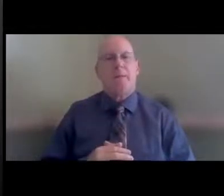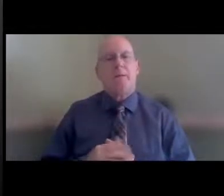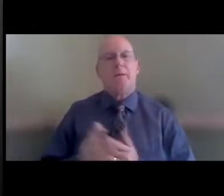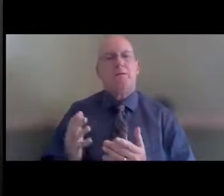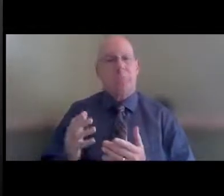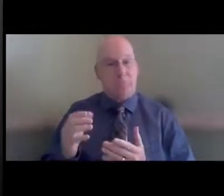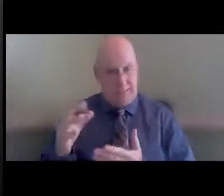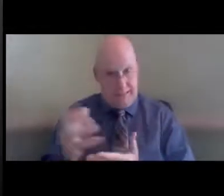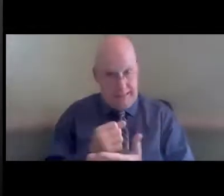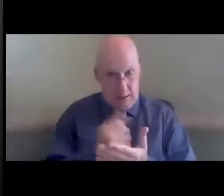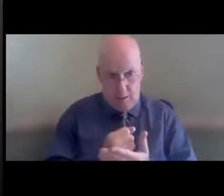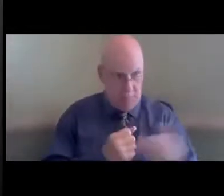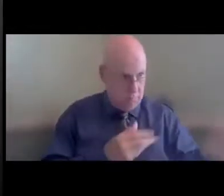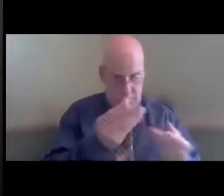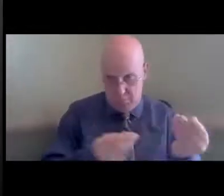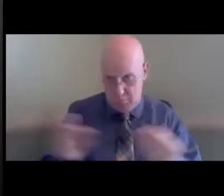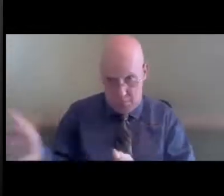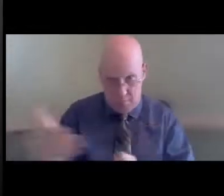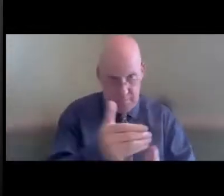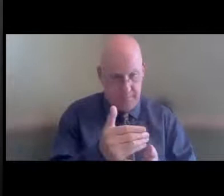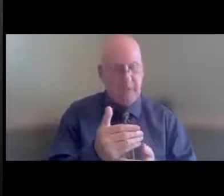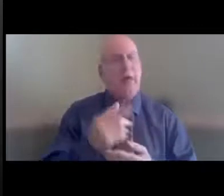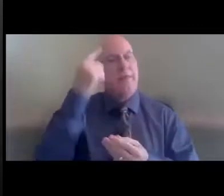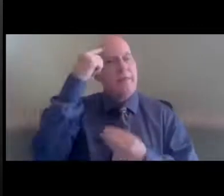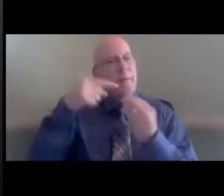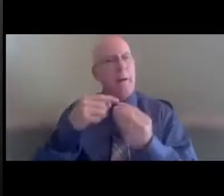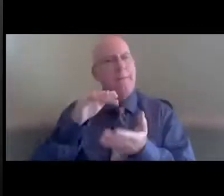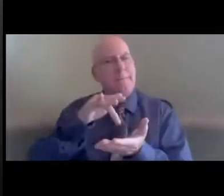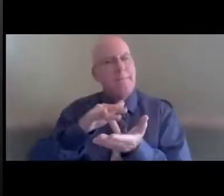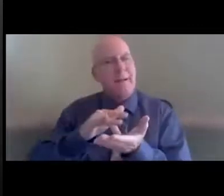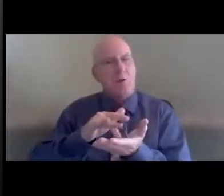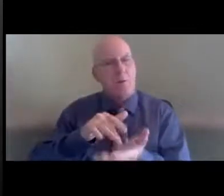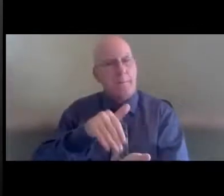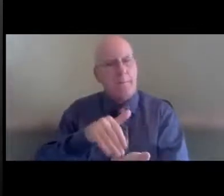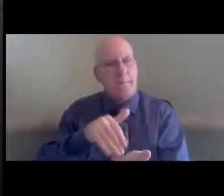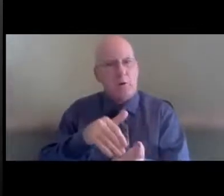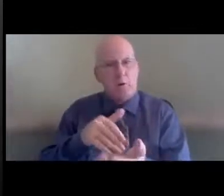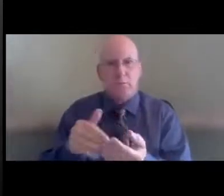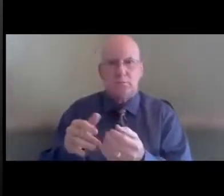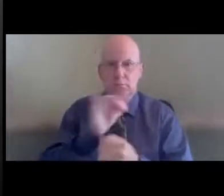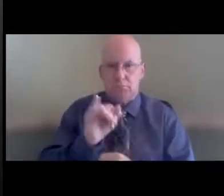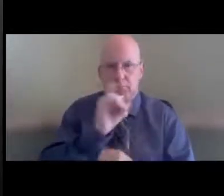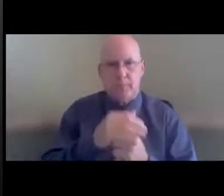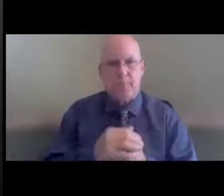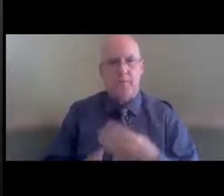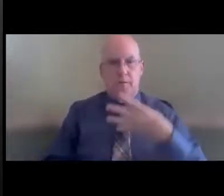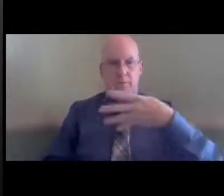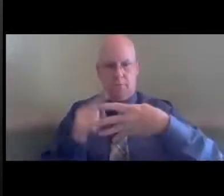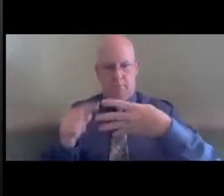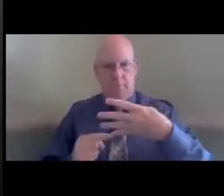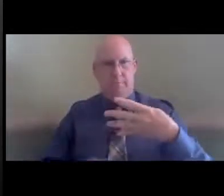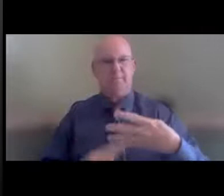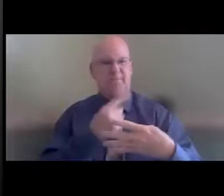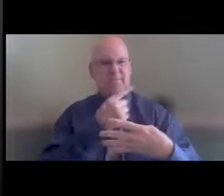streams, we have to be mindful of medical coverages. And I've got 4 different types of medical coverages listed on